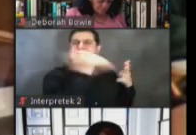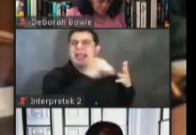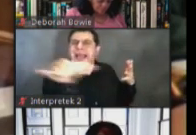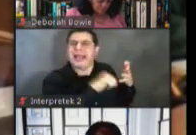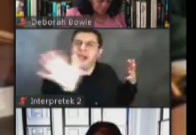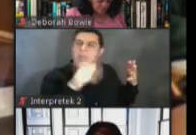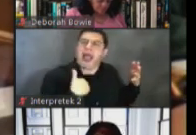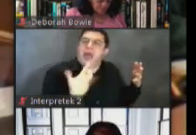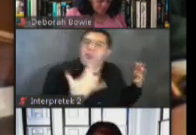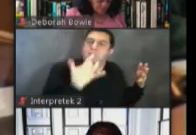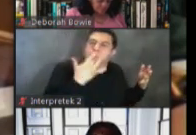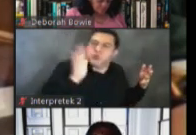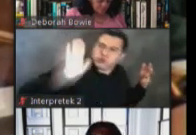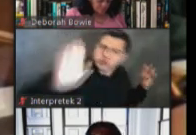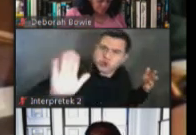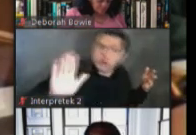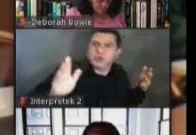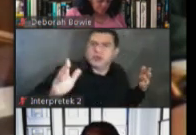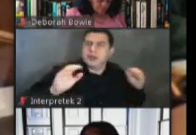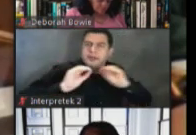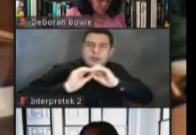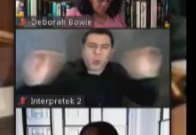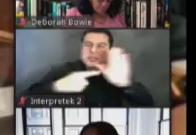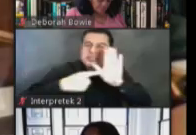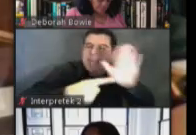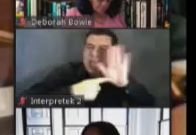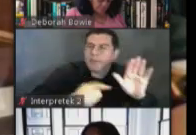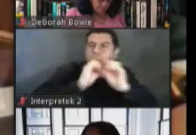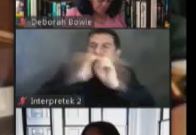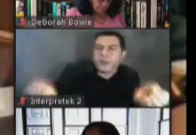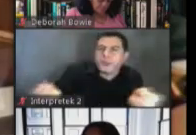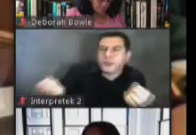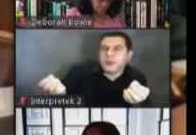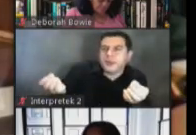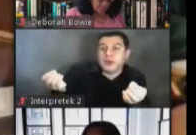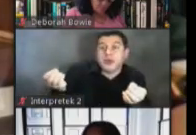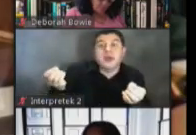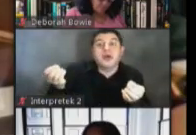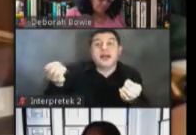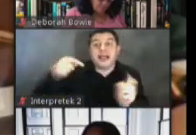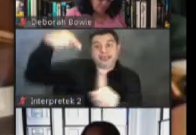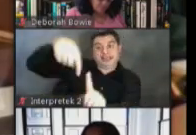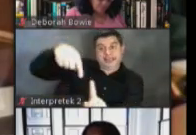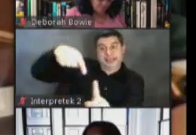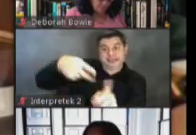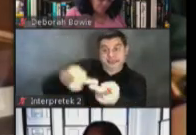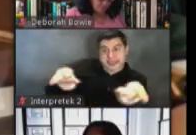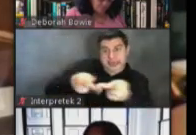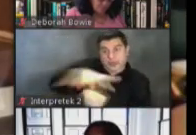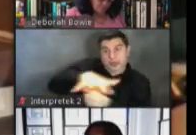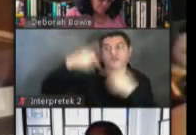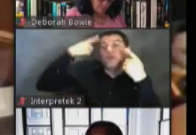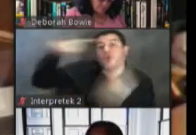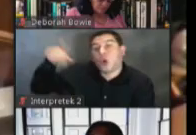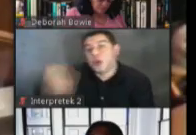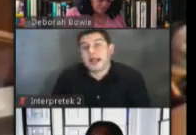show us, well, this worked at this location, this worked at that location, this would really, we really